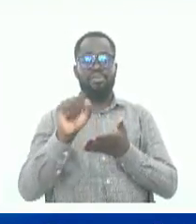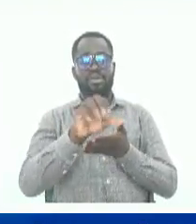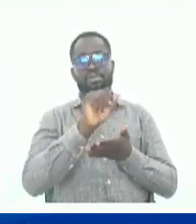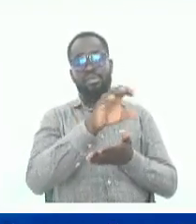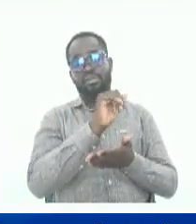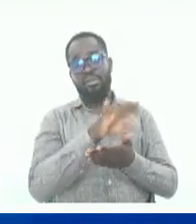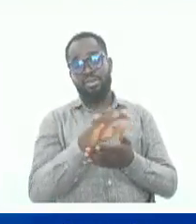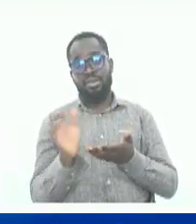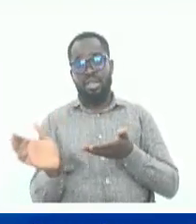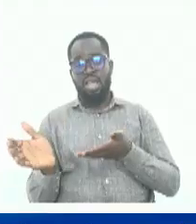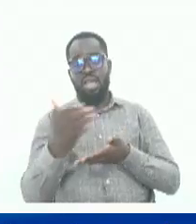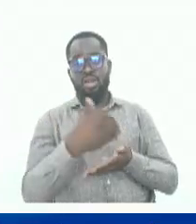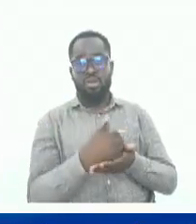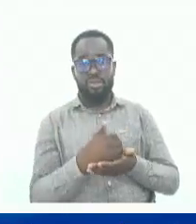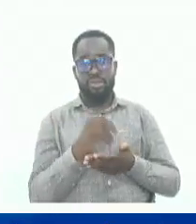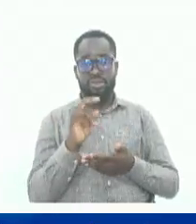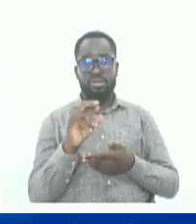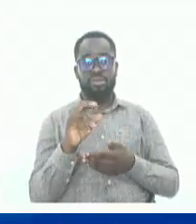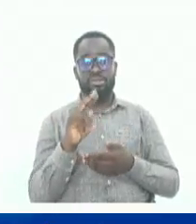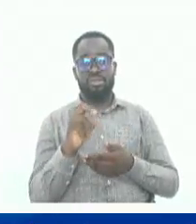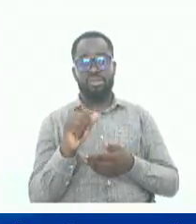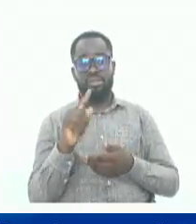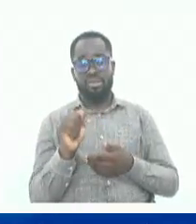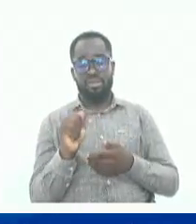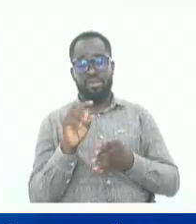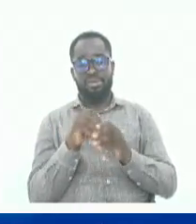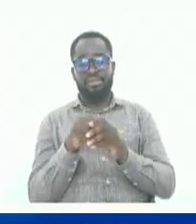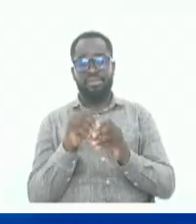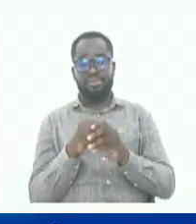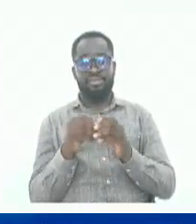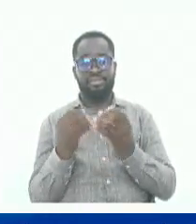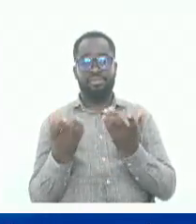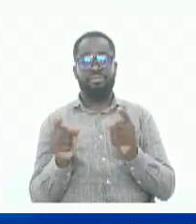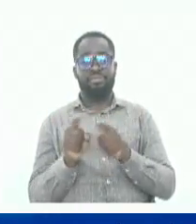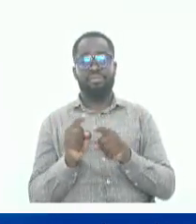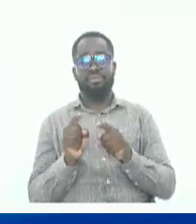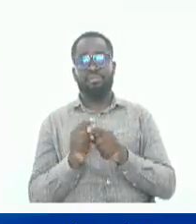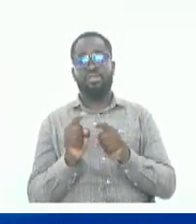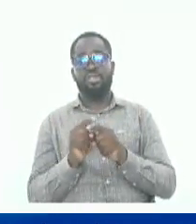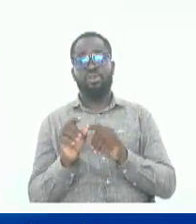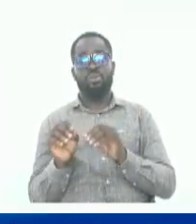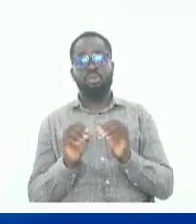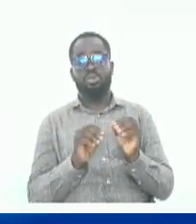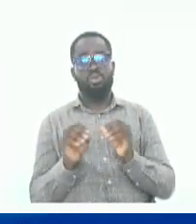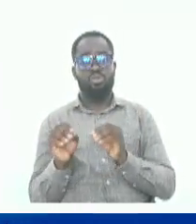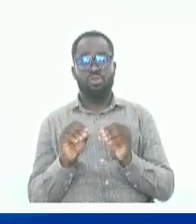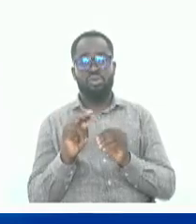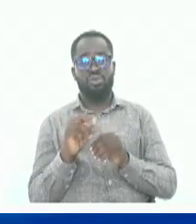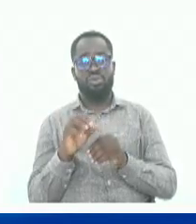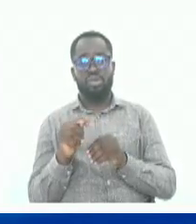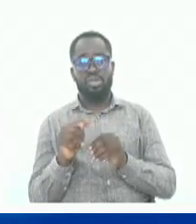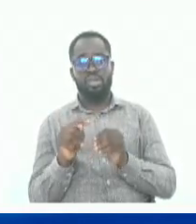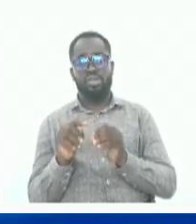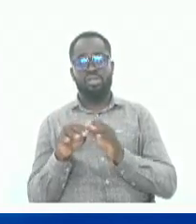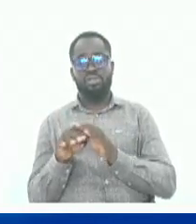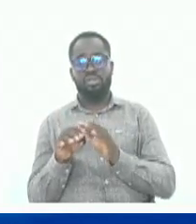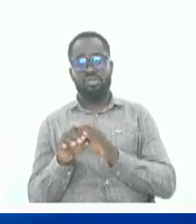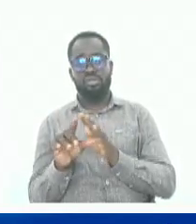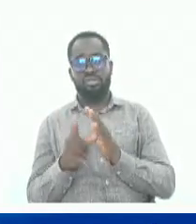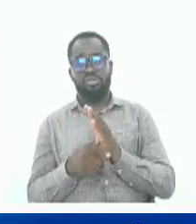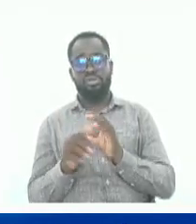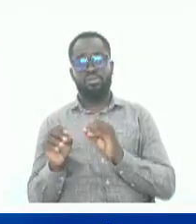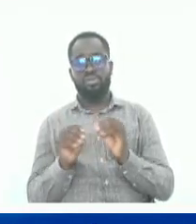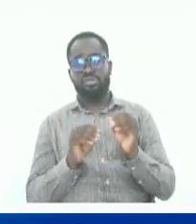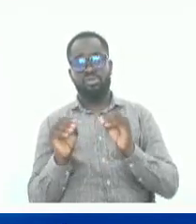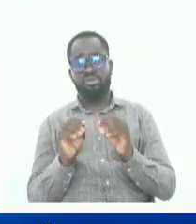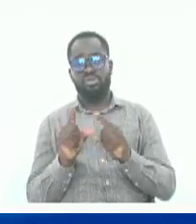of accumulated net investment income, statements of movements in net assets, statements of